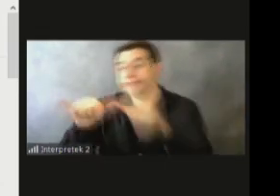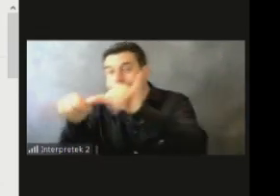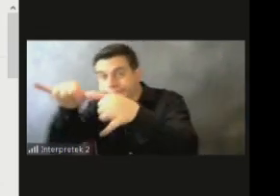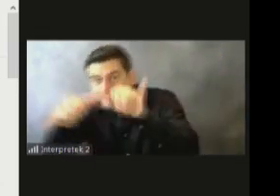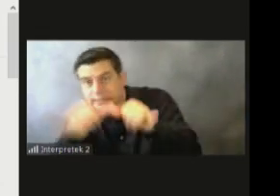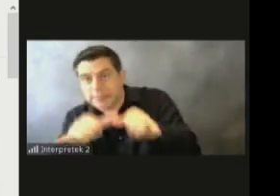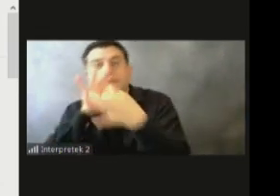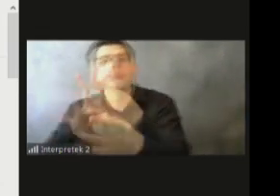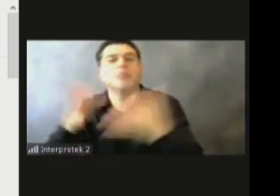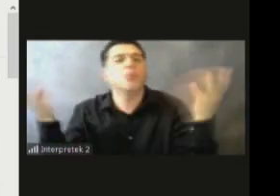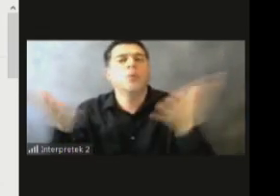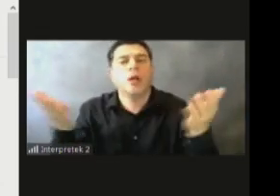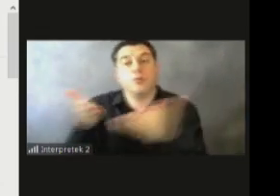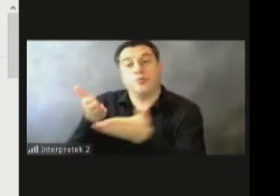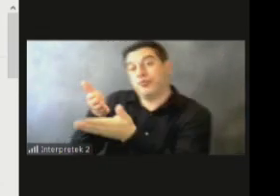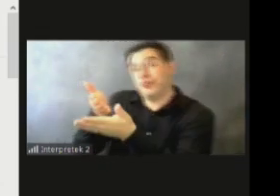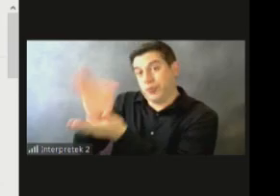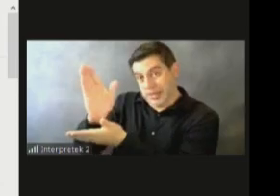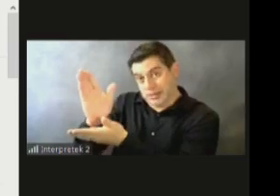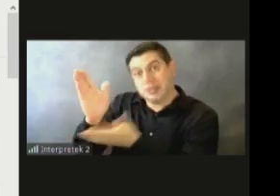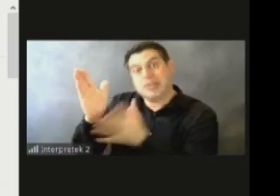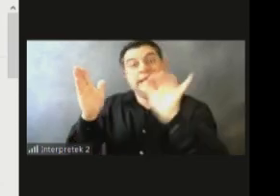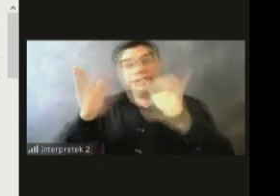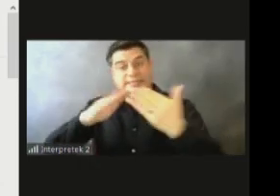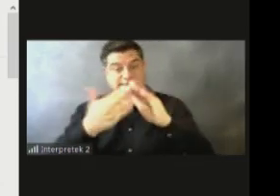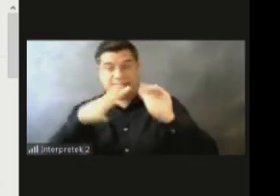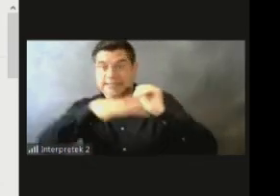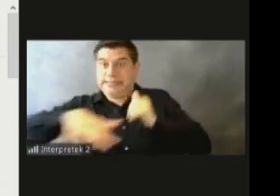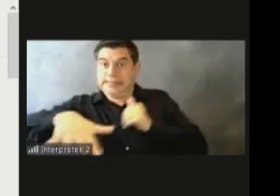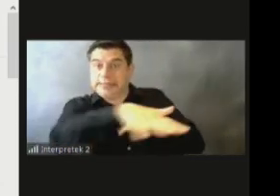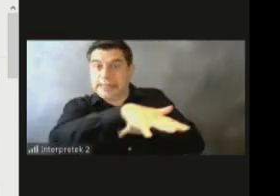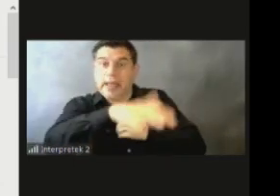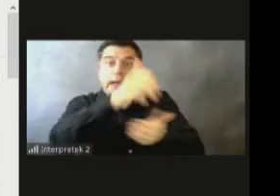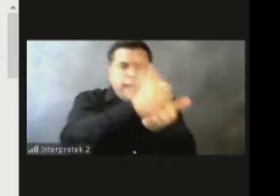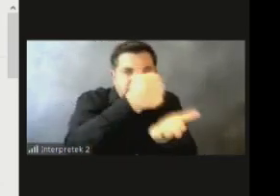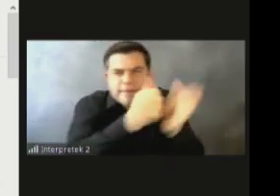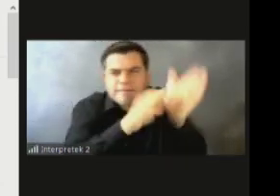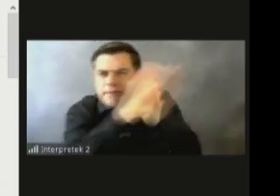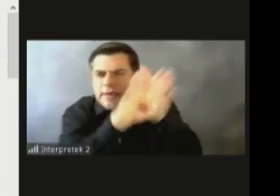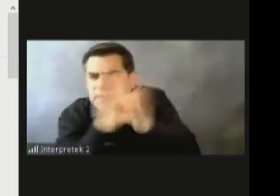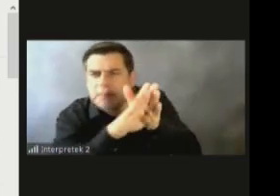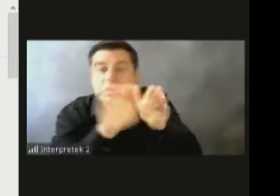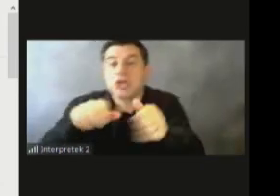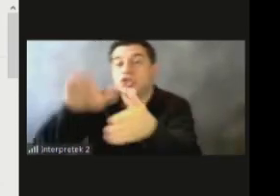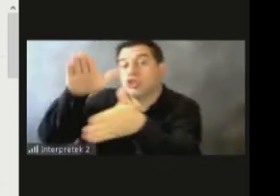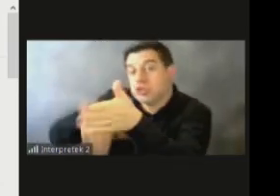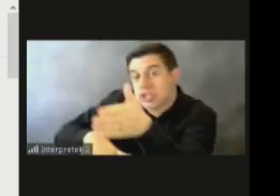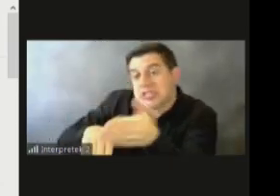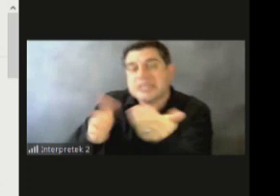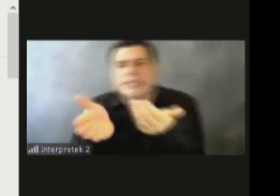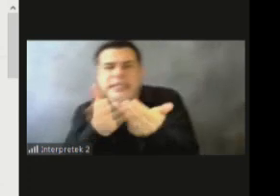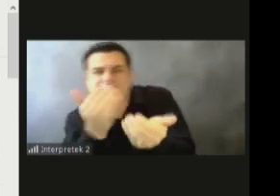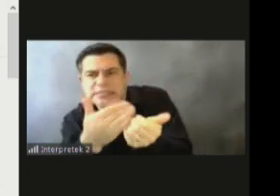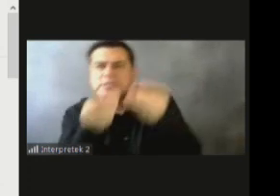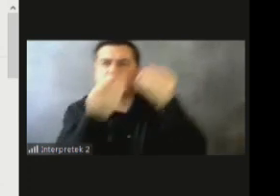planned development, the city can make developments much easier and much cheaper, which is going to lower the overall cost of housing and increase housing supply more quickly.